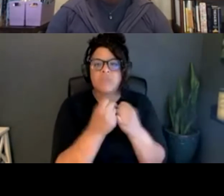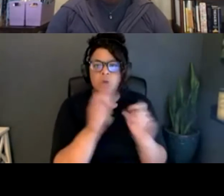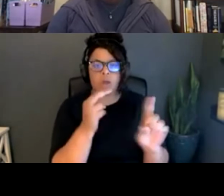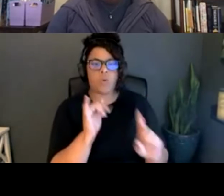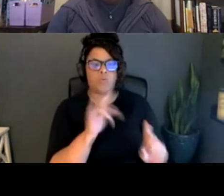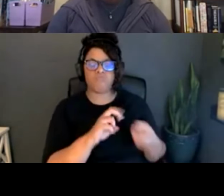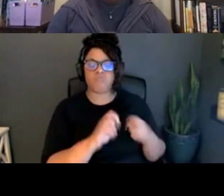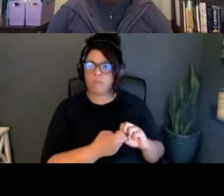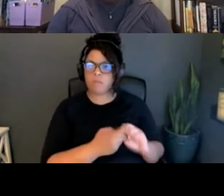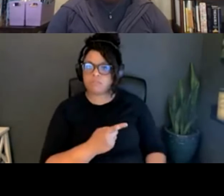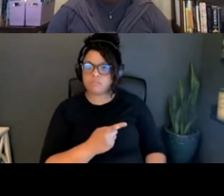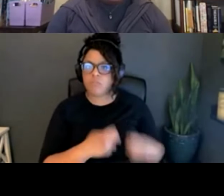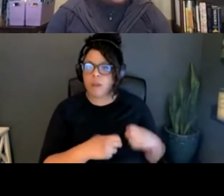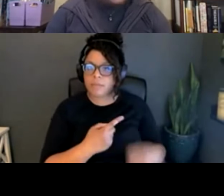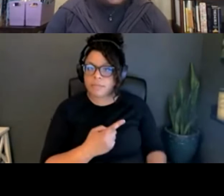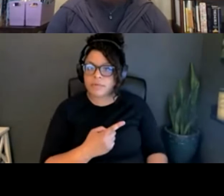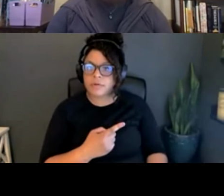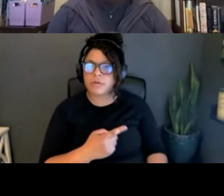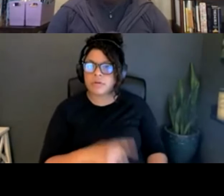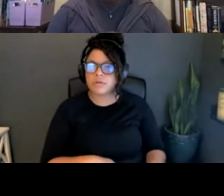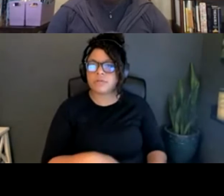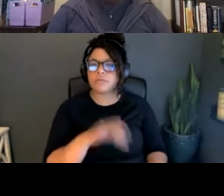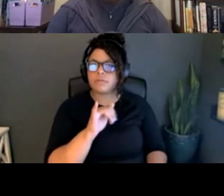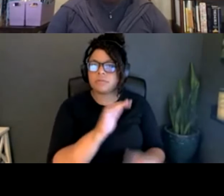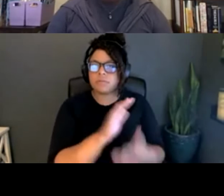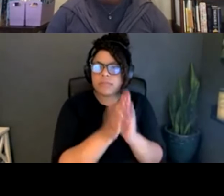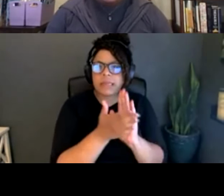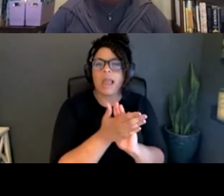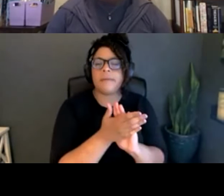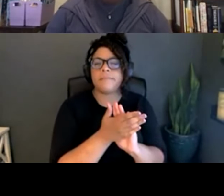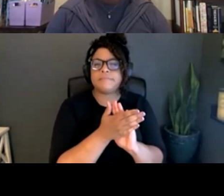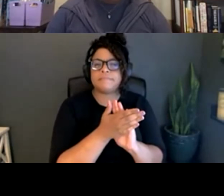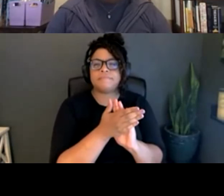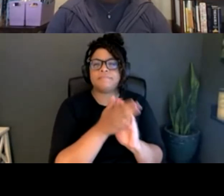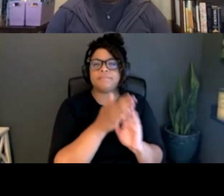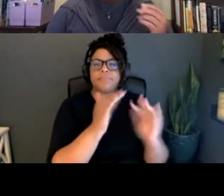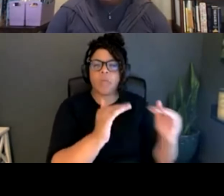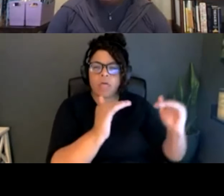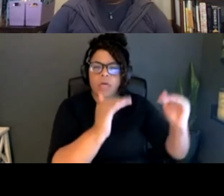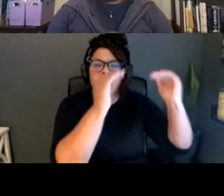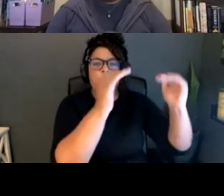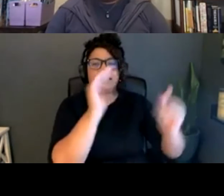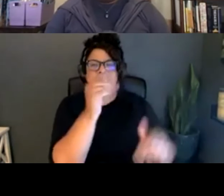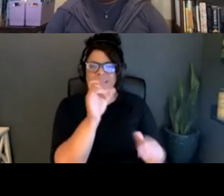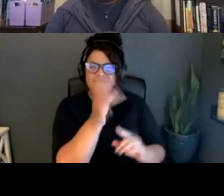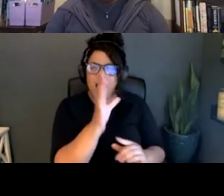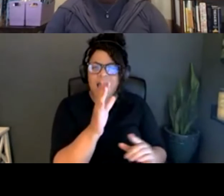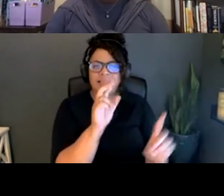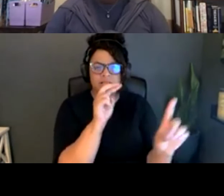problematic, it's pathologized, it's seen as violent, etc. And so in case you're